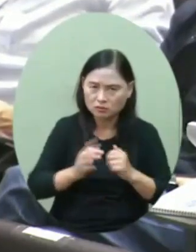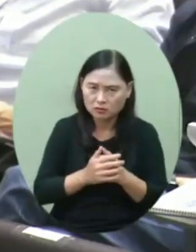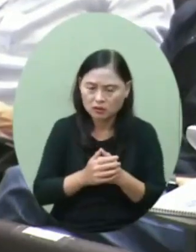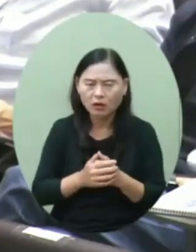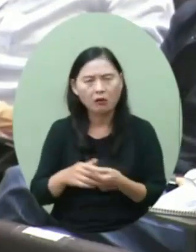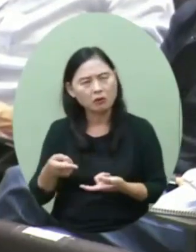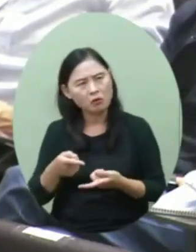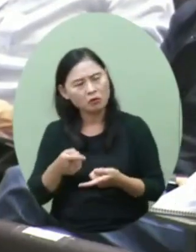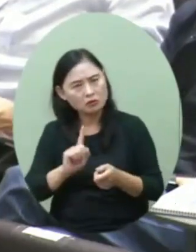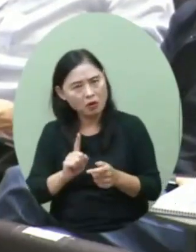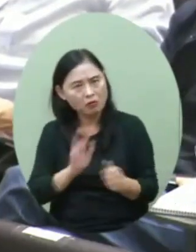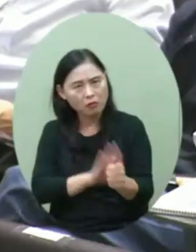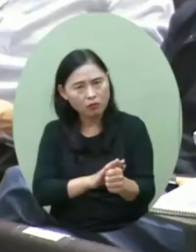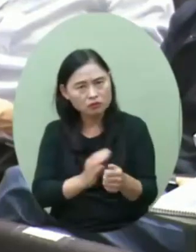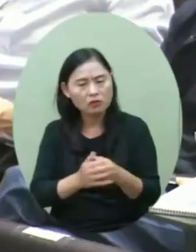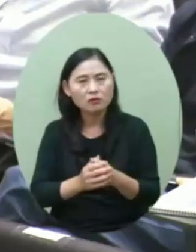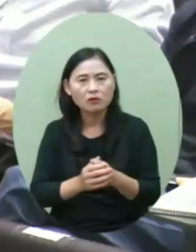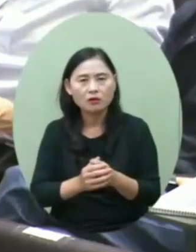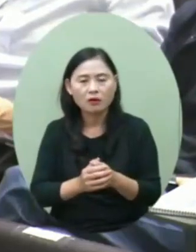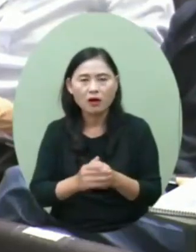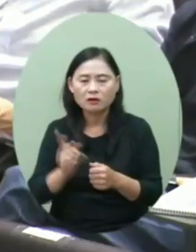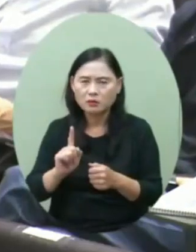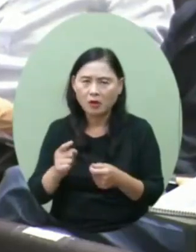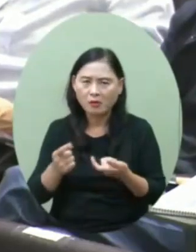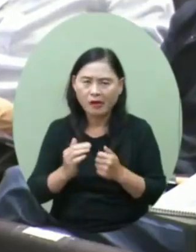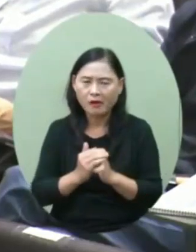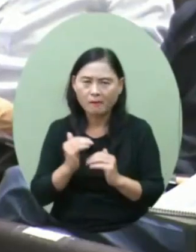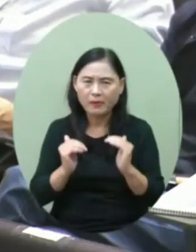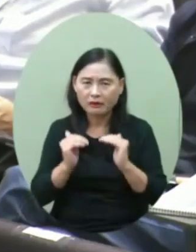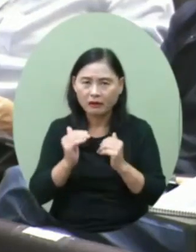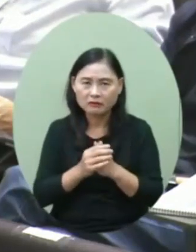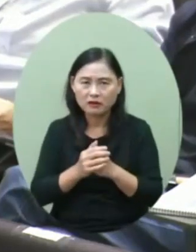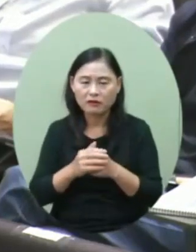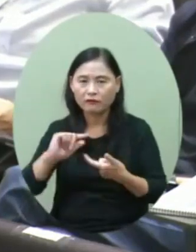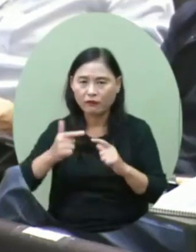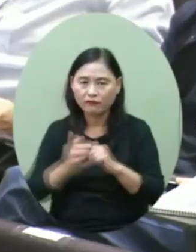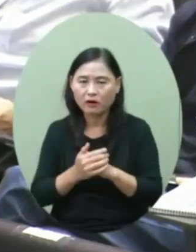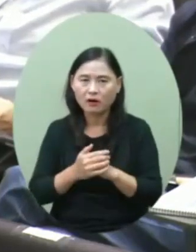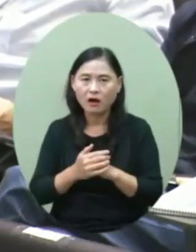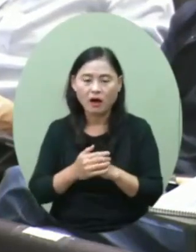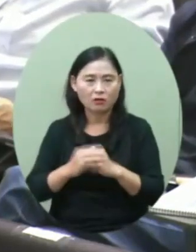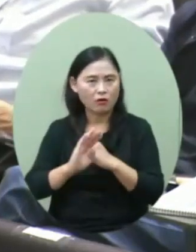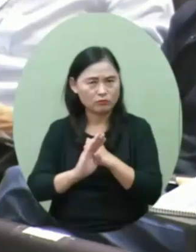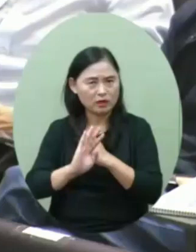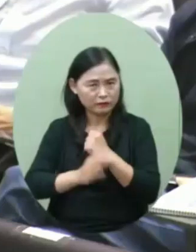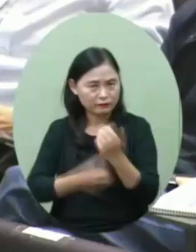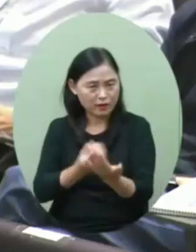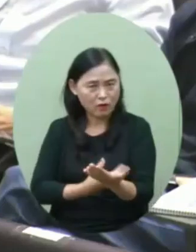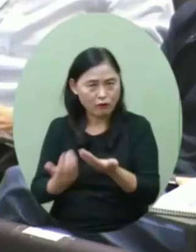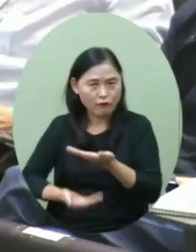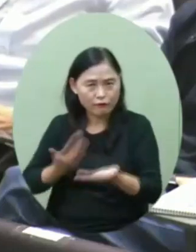believe that their rights or freedoms are affected, and how can they seek